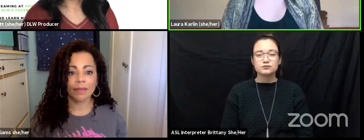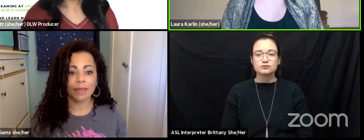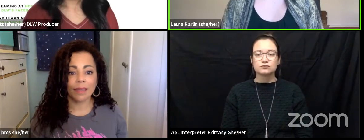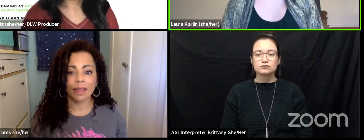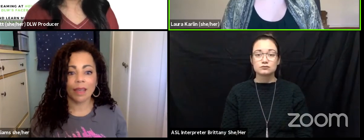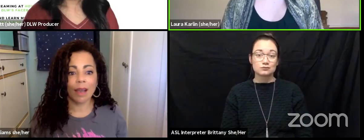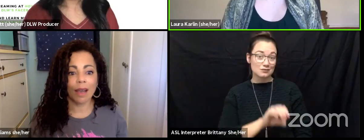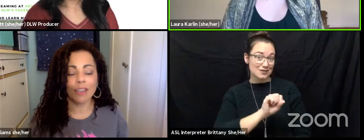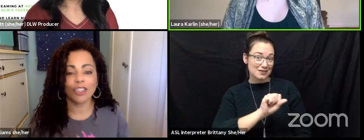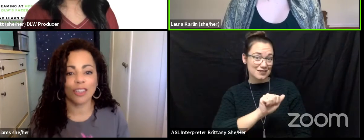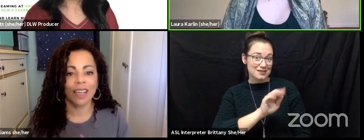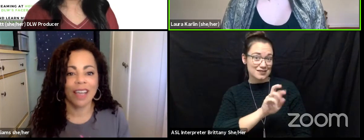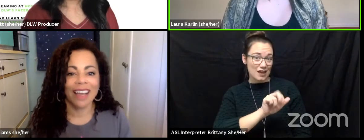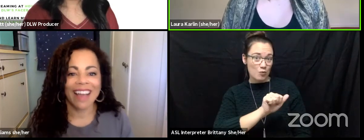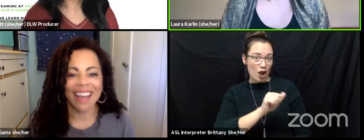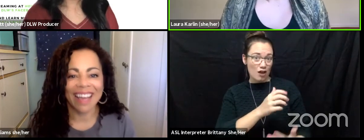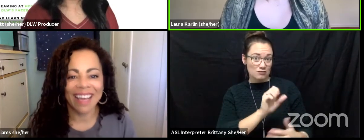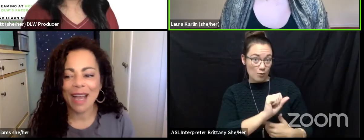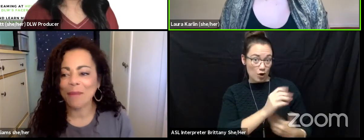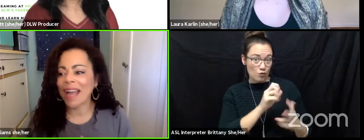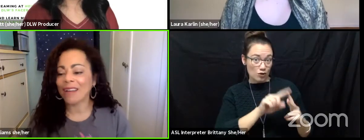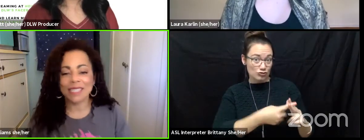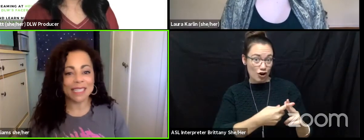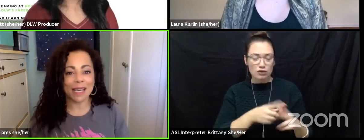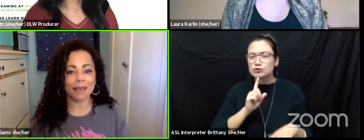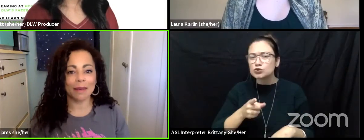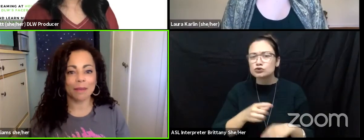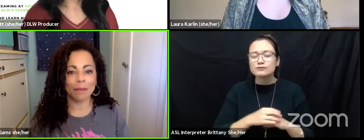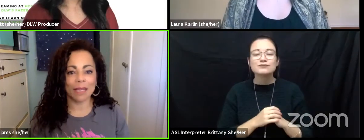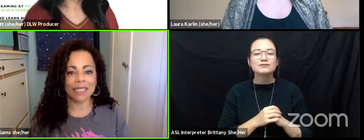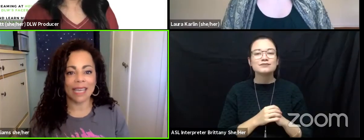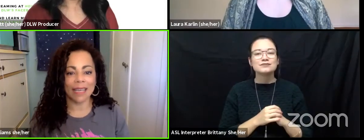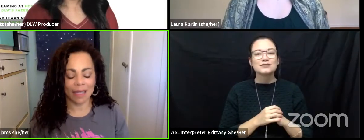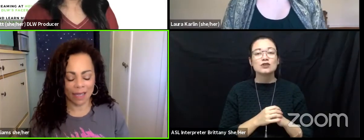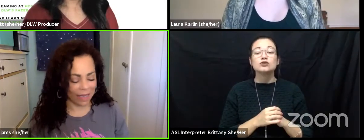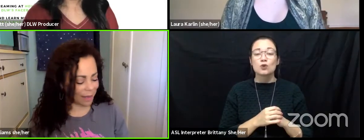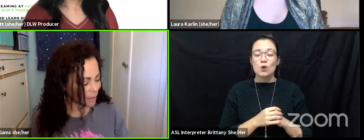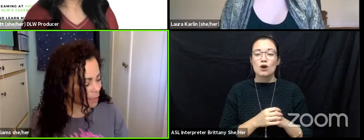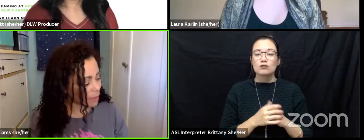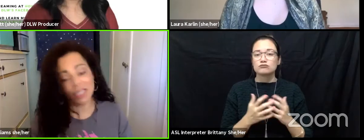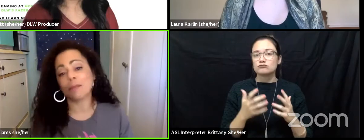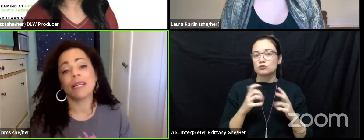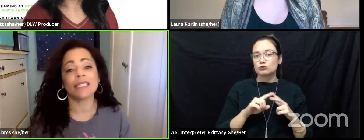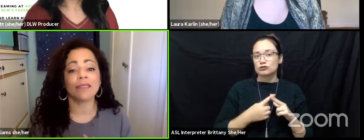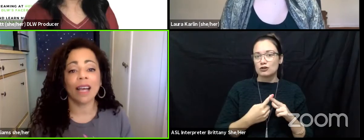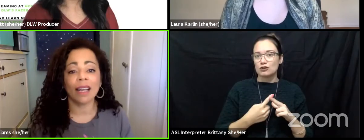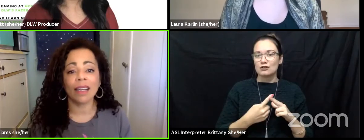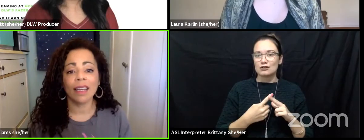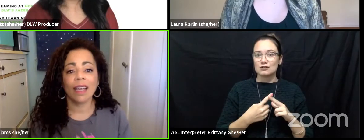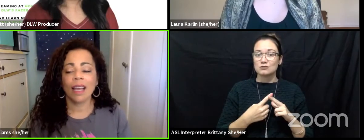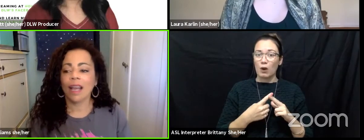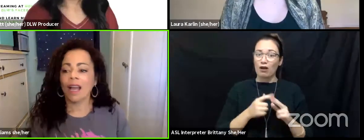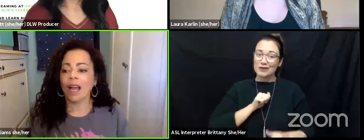Sabra, do you want to kick it off? Sure. Hi. I have to start by saying, especially as a person of